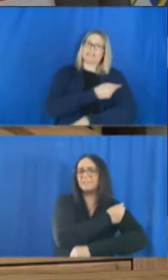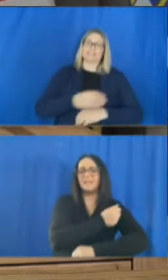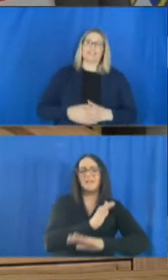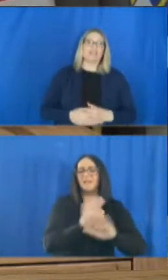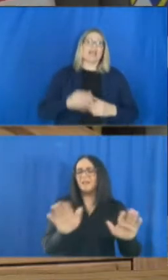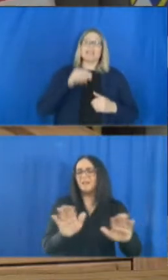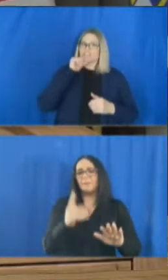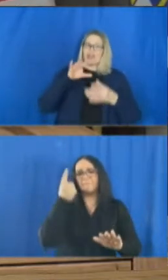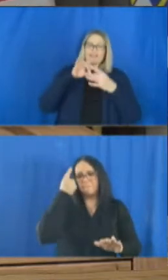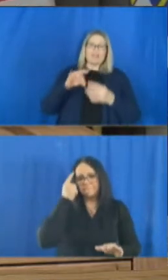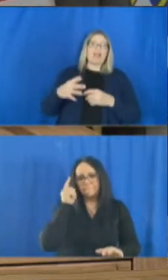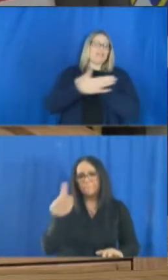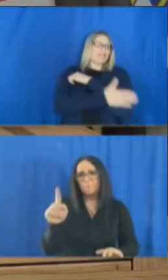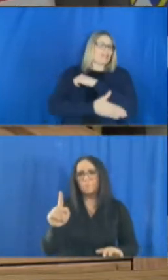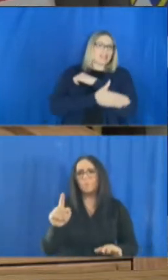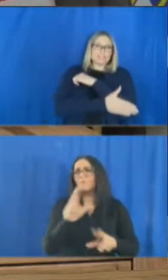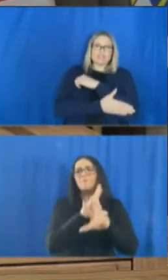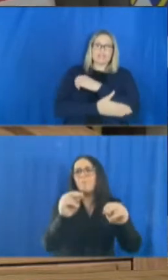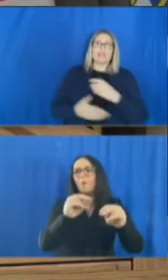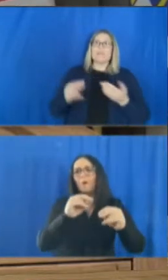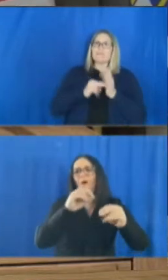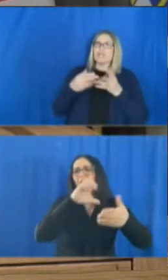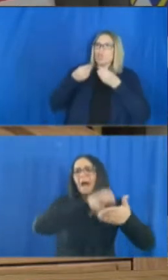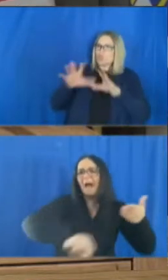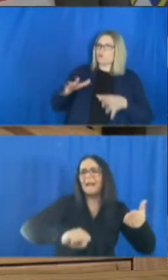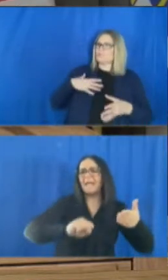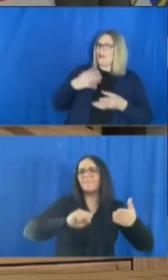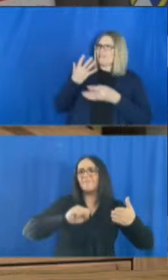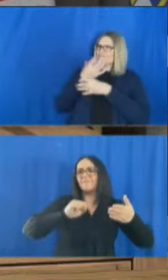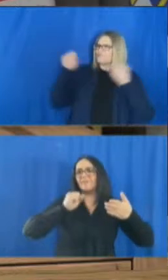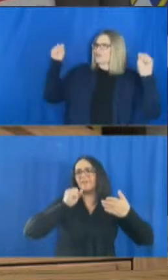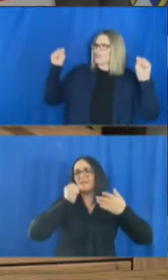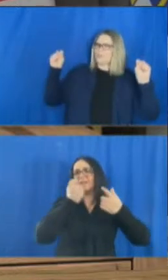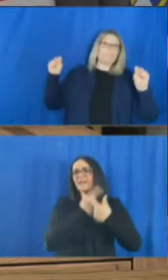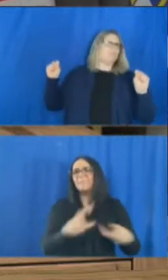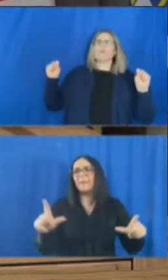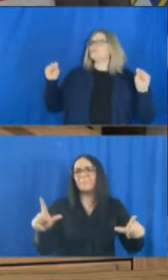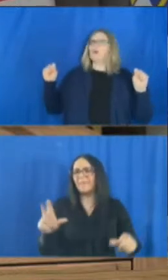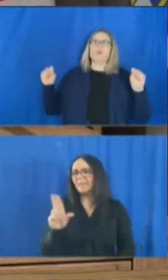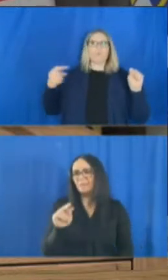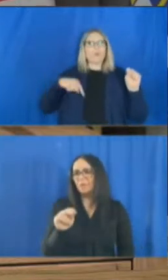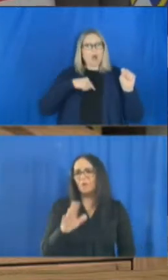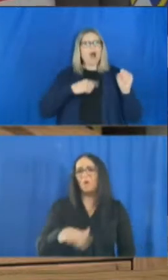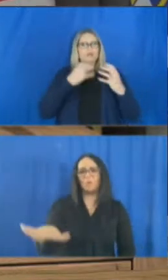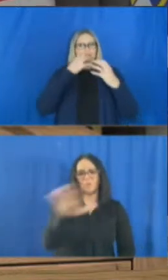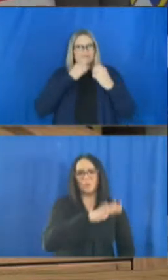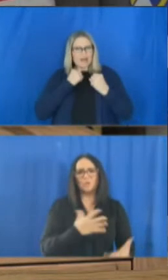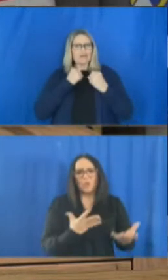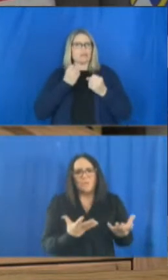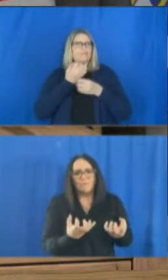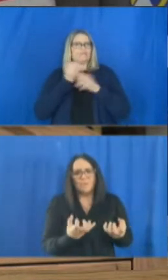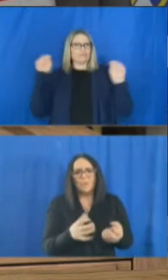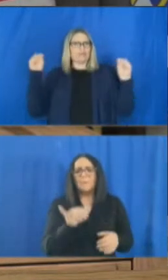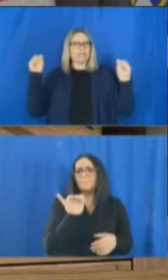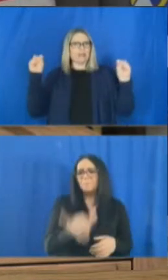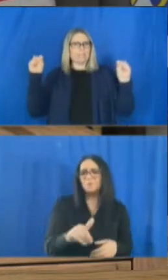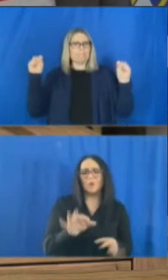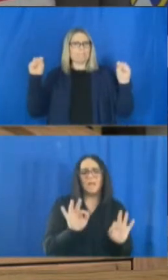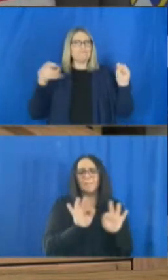from whatever direction it'll come from, but it definitely will come from some direction. I'm quite accustomed to that in this job at this